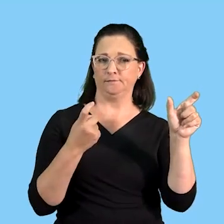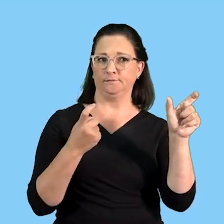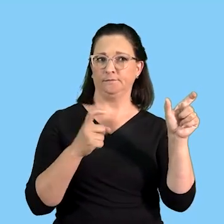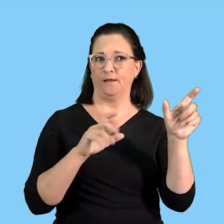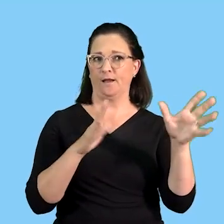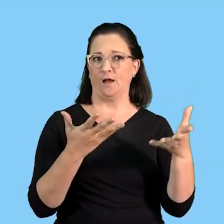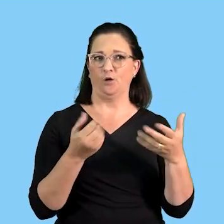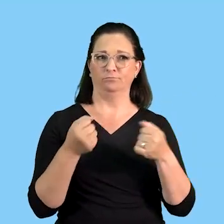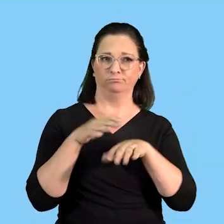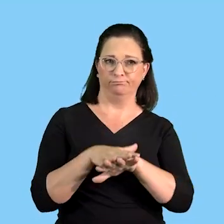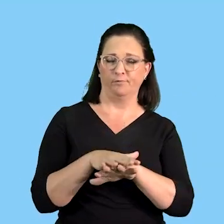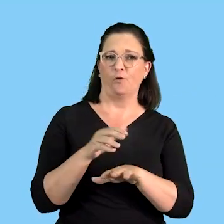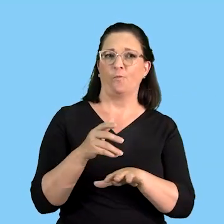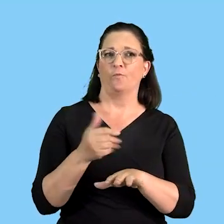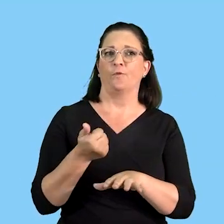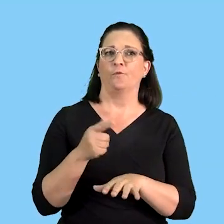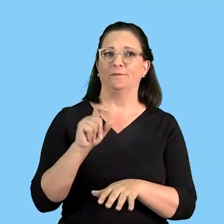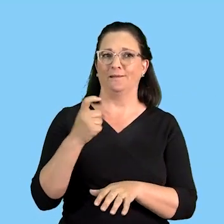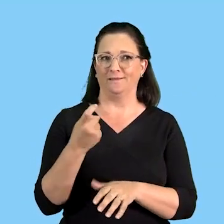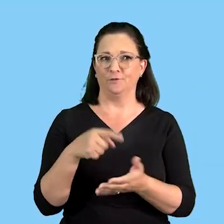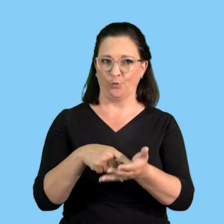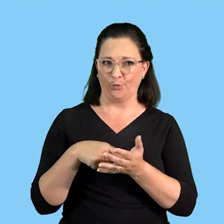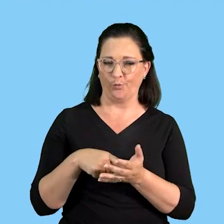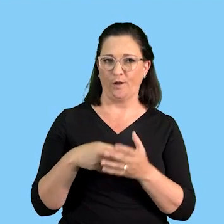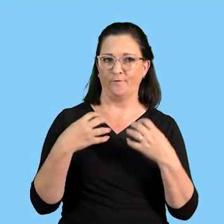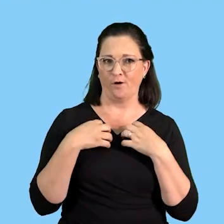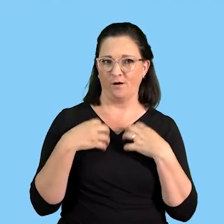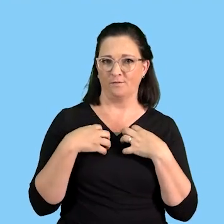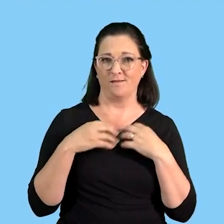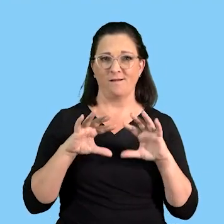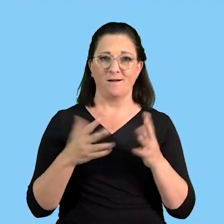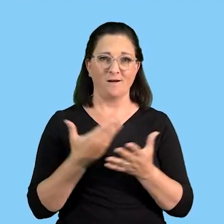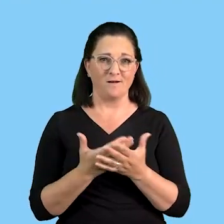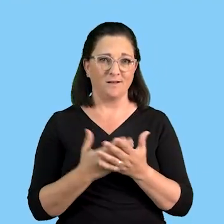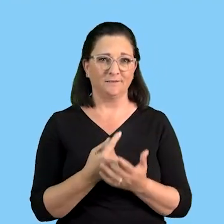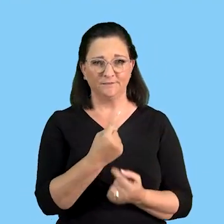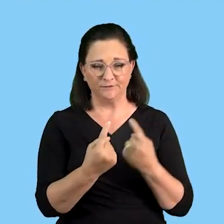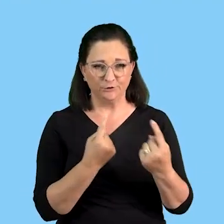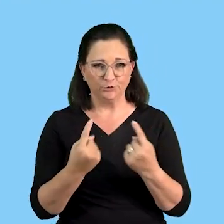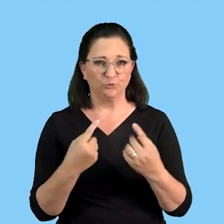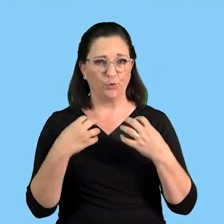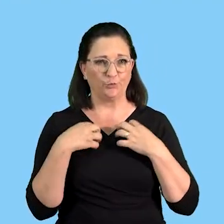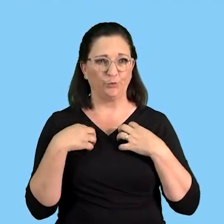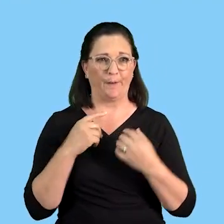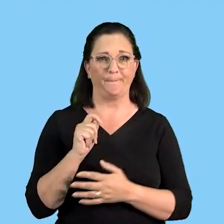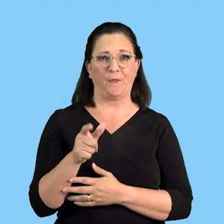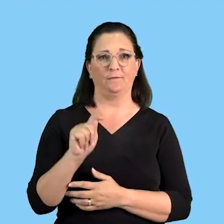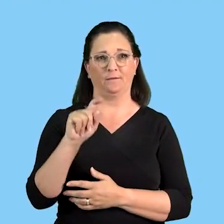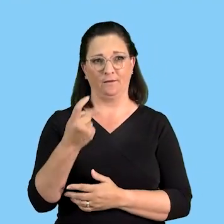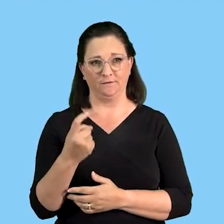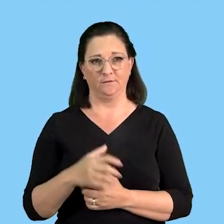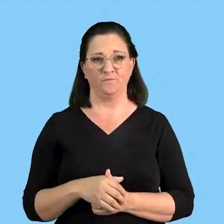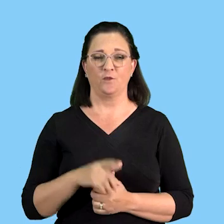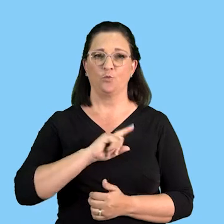mean. This is the tax requirement for each form of ownership to say how does each form of ownership pay tax, which will determine